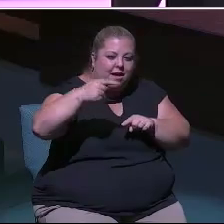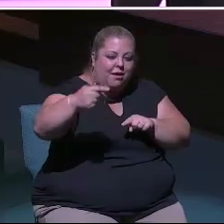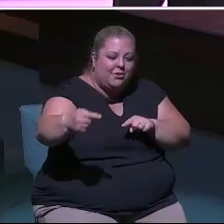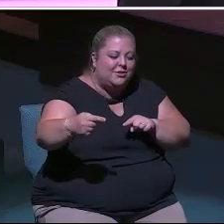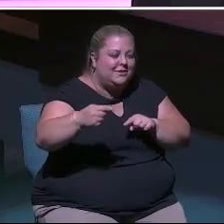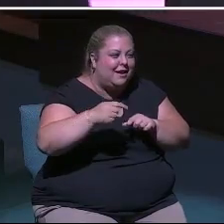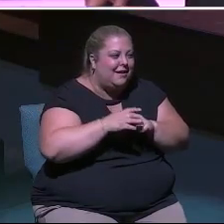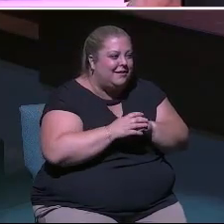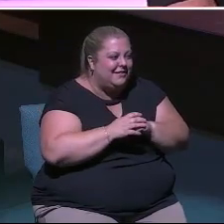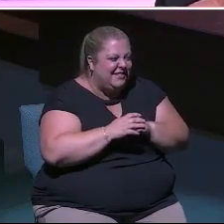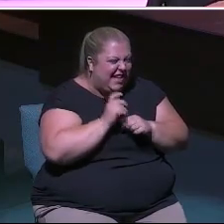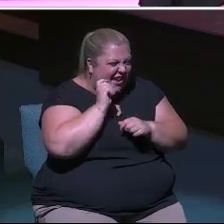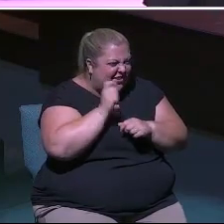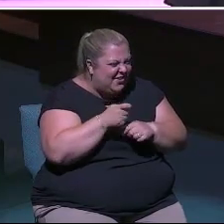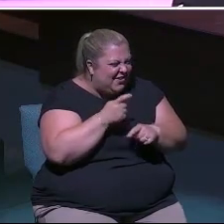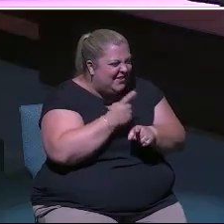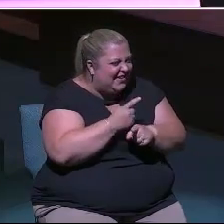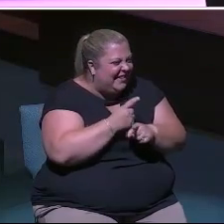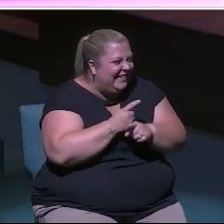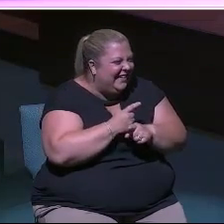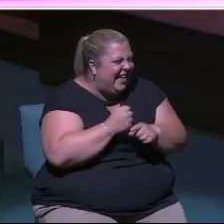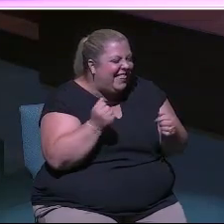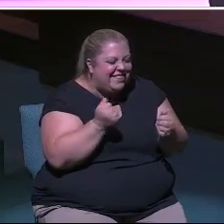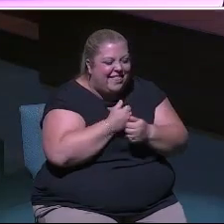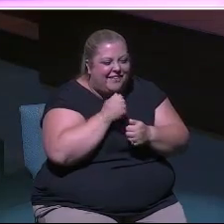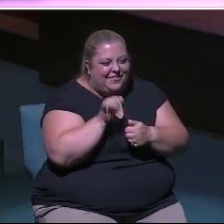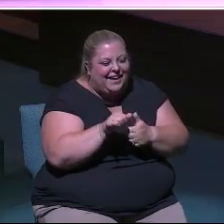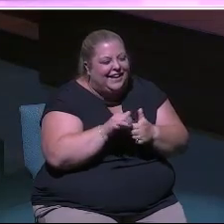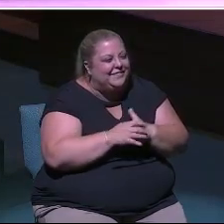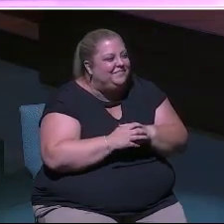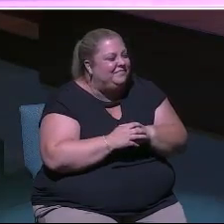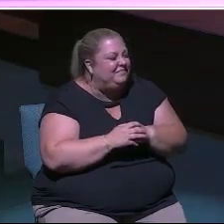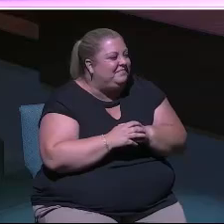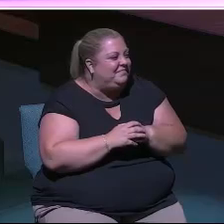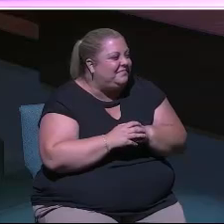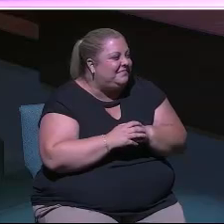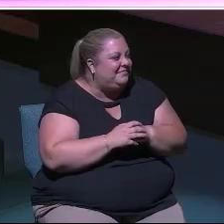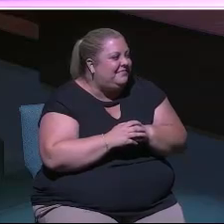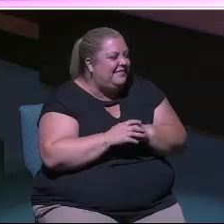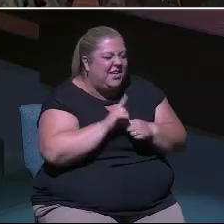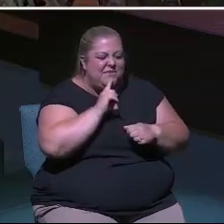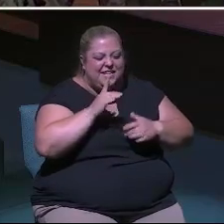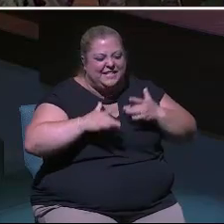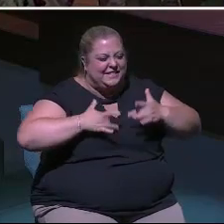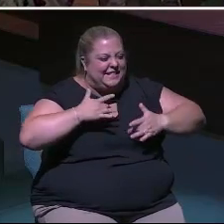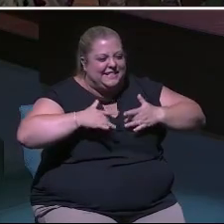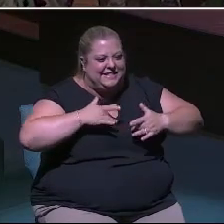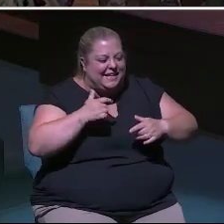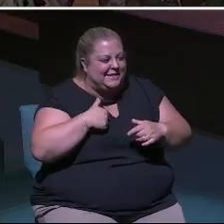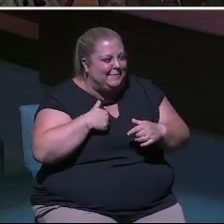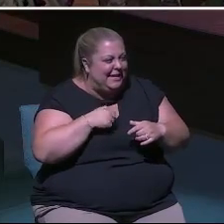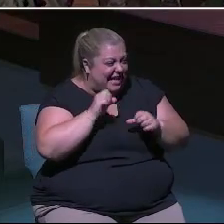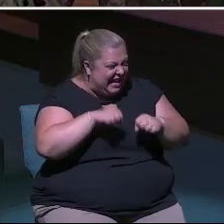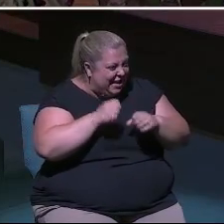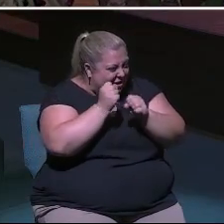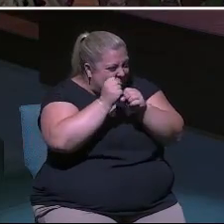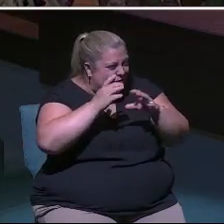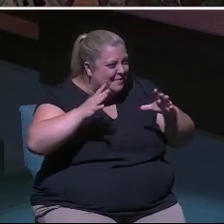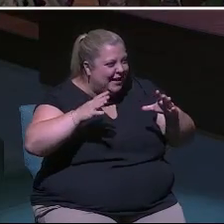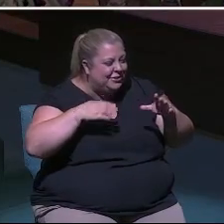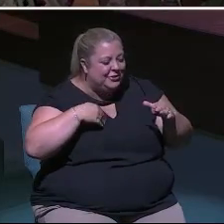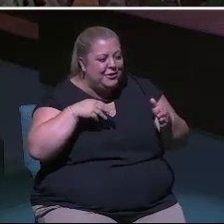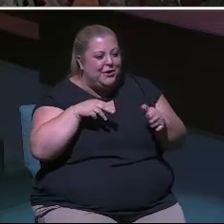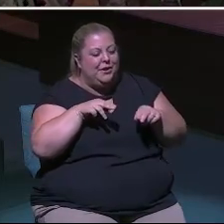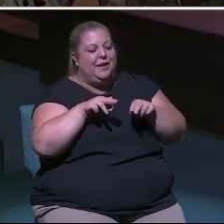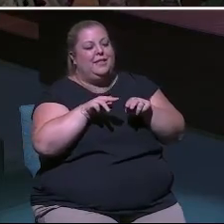side. Isn't that cool? Woo, I love that, man. That just excites me. Can you imagine? You're laying there in the bed, and you're